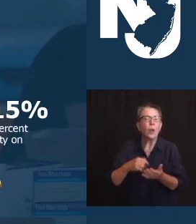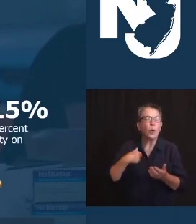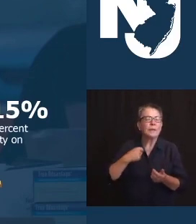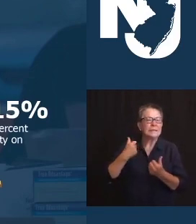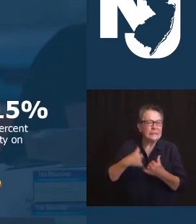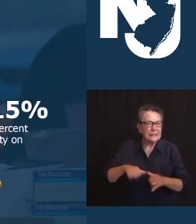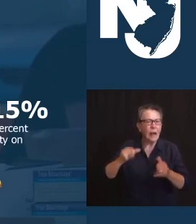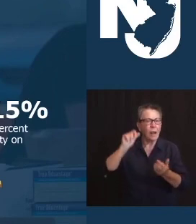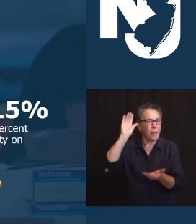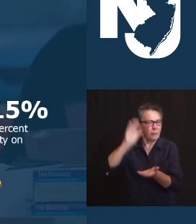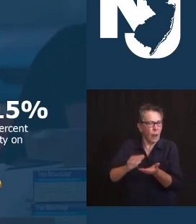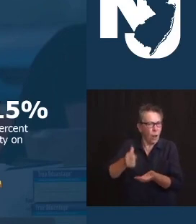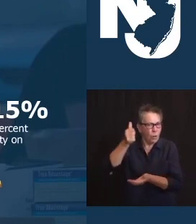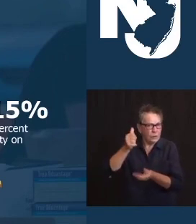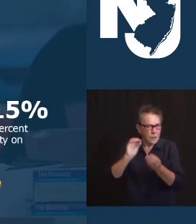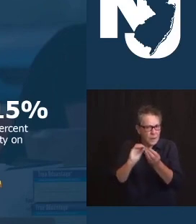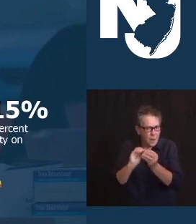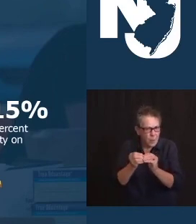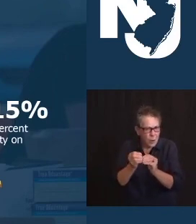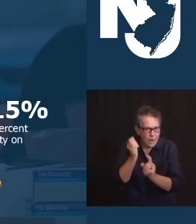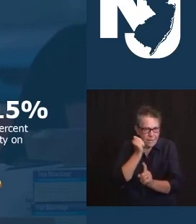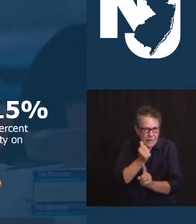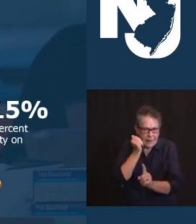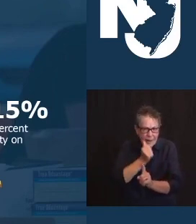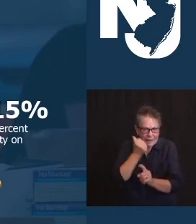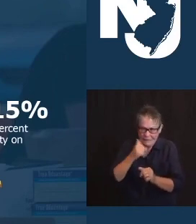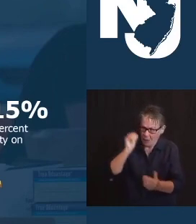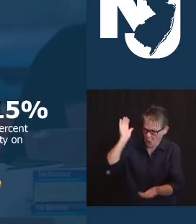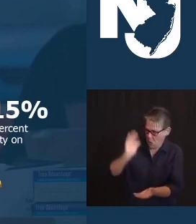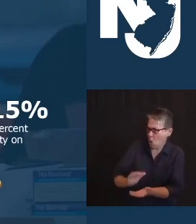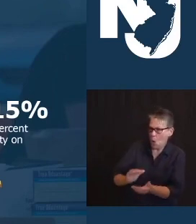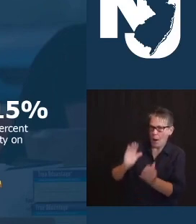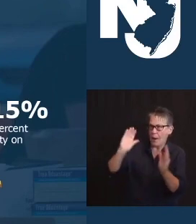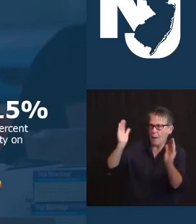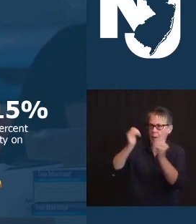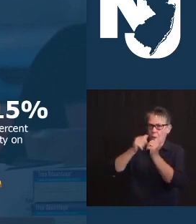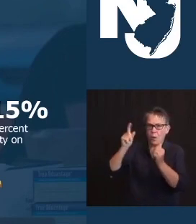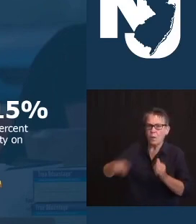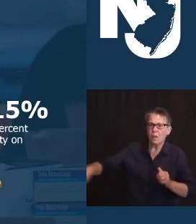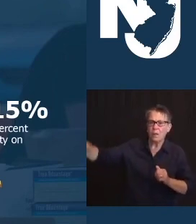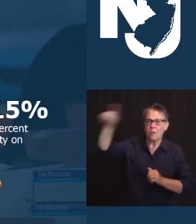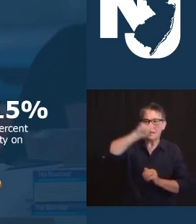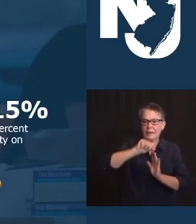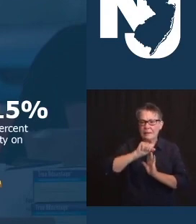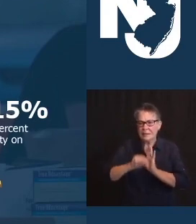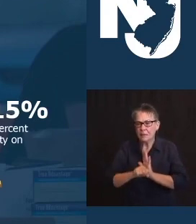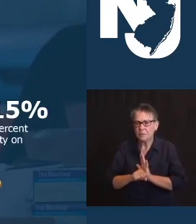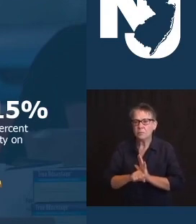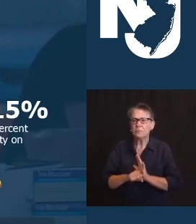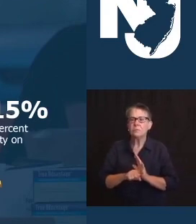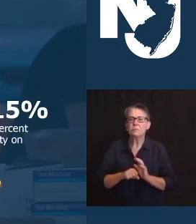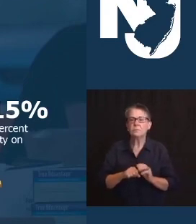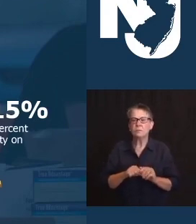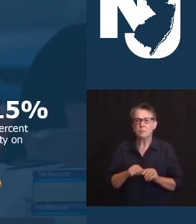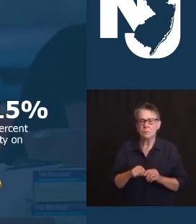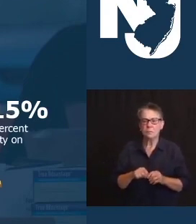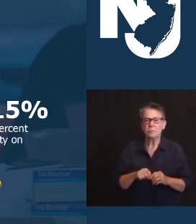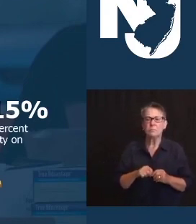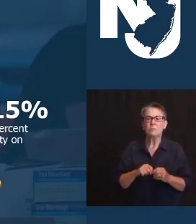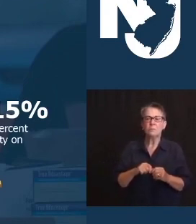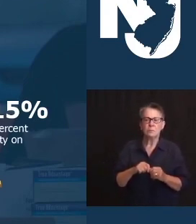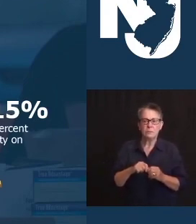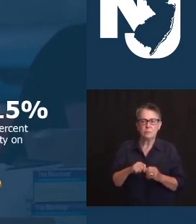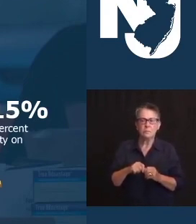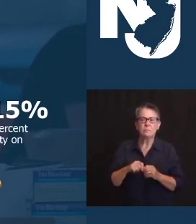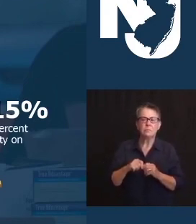want to add that I had a good conversation with the executive chairman of BioReference this morning, John Cohen, to talk through in